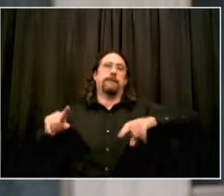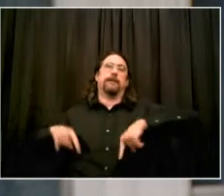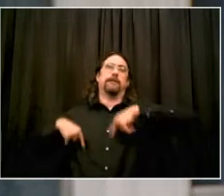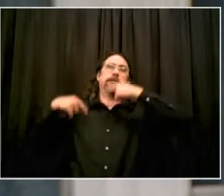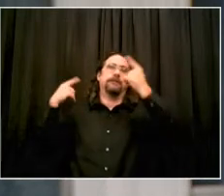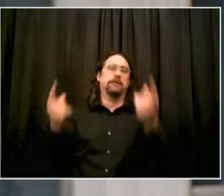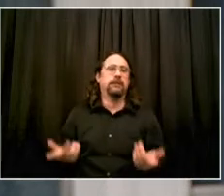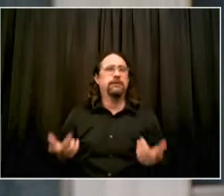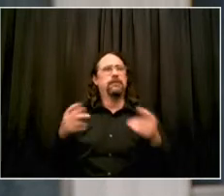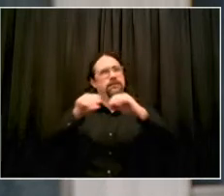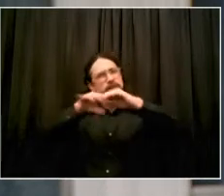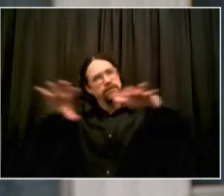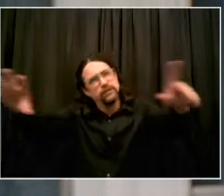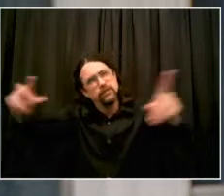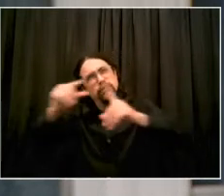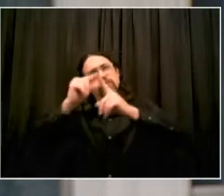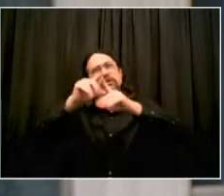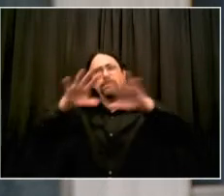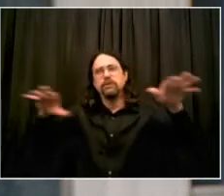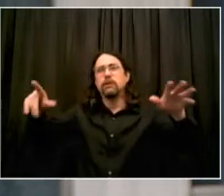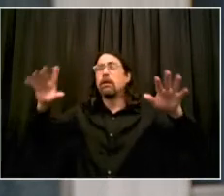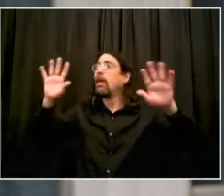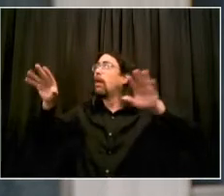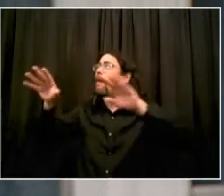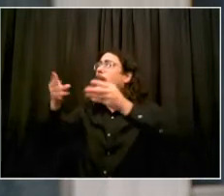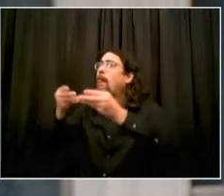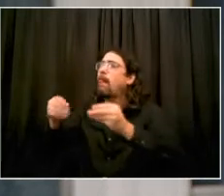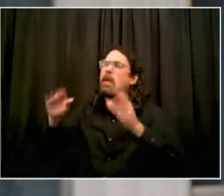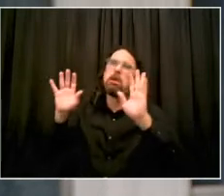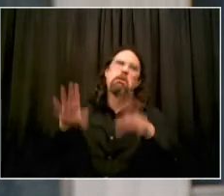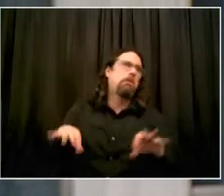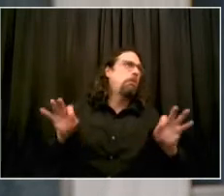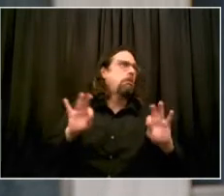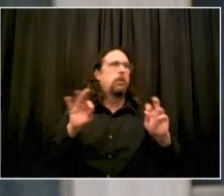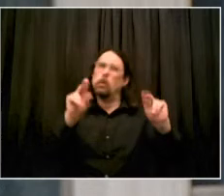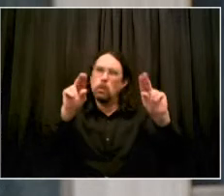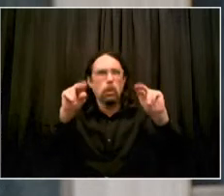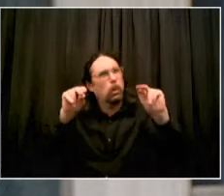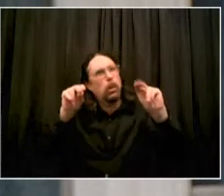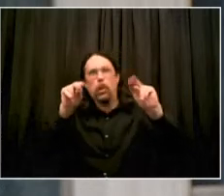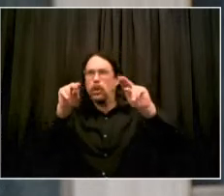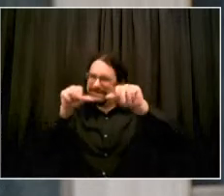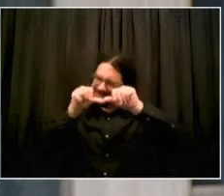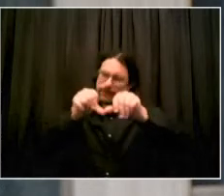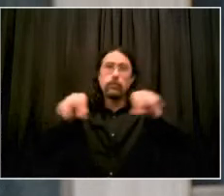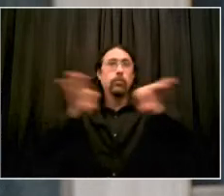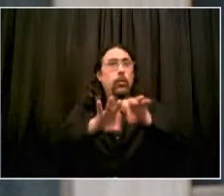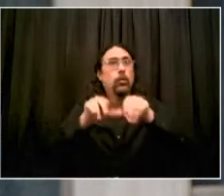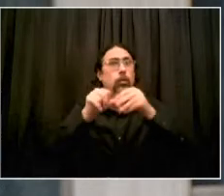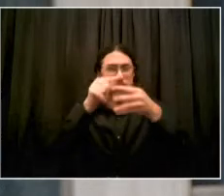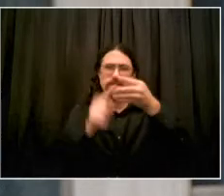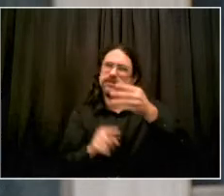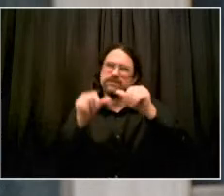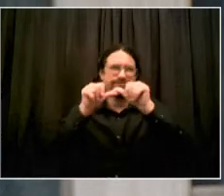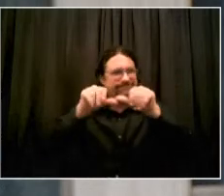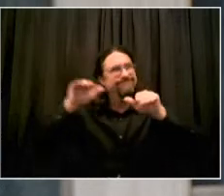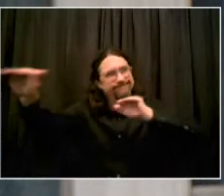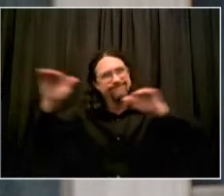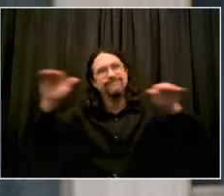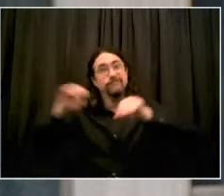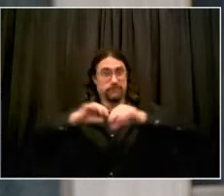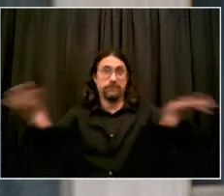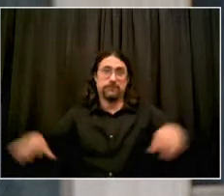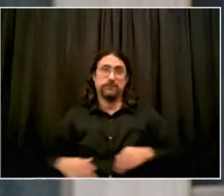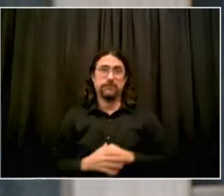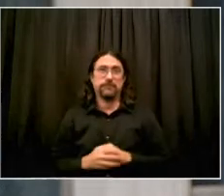had to take any sweeping actions, but as positivity rates rise, we become more and more concerned that we will have to if